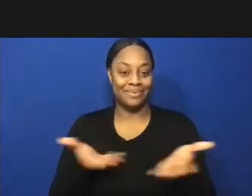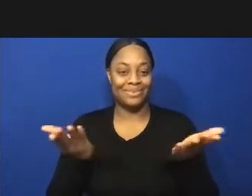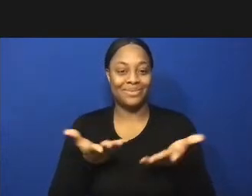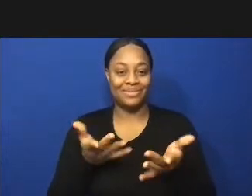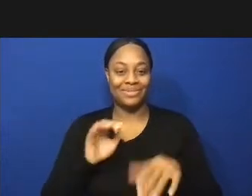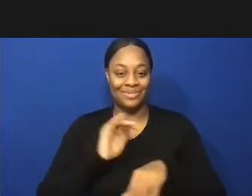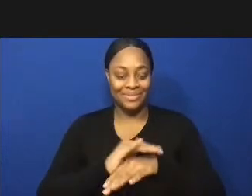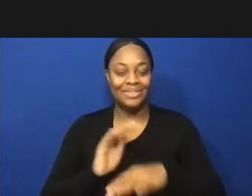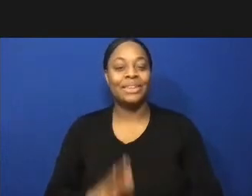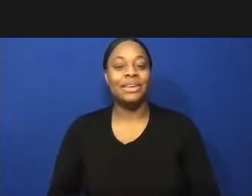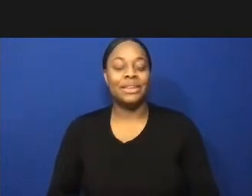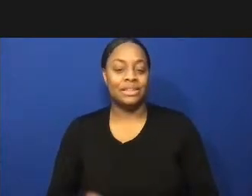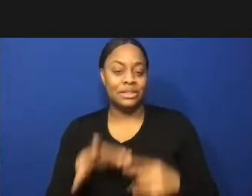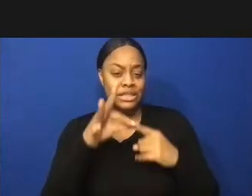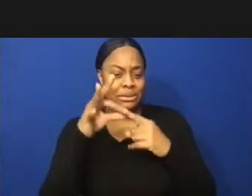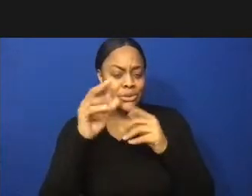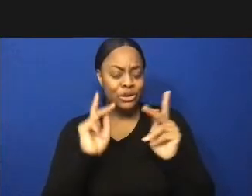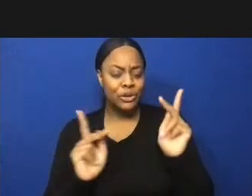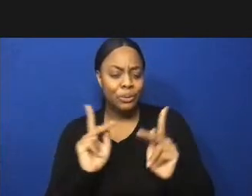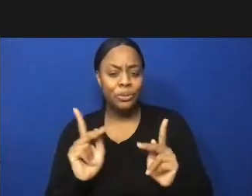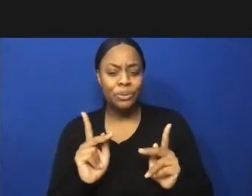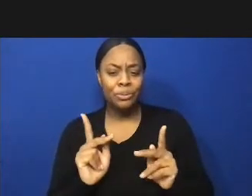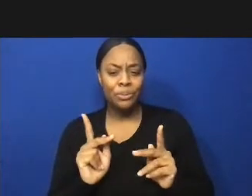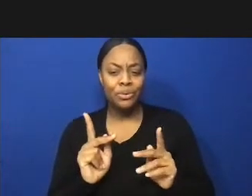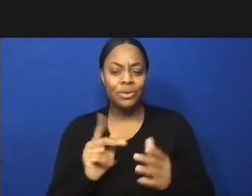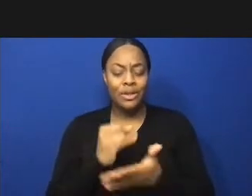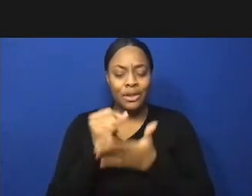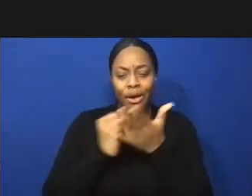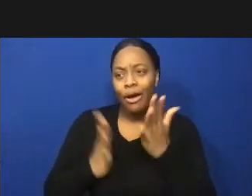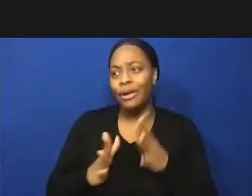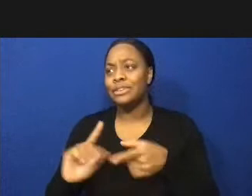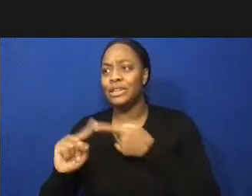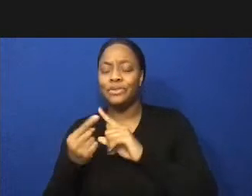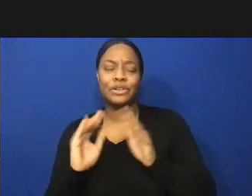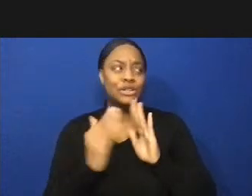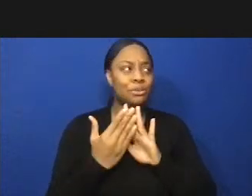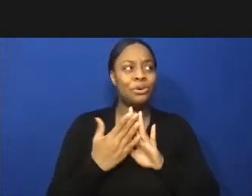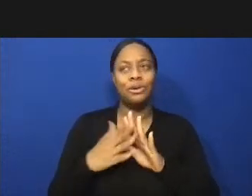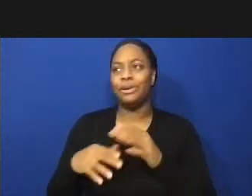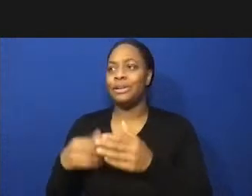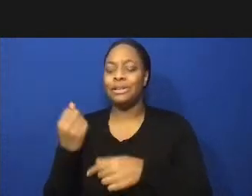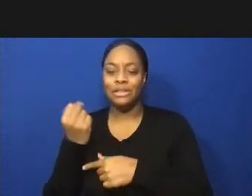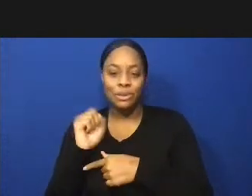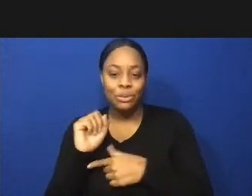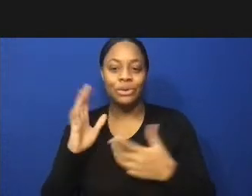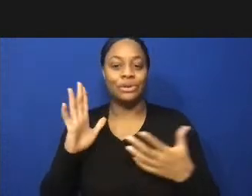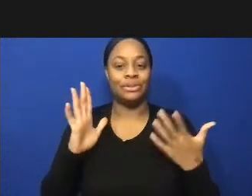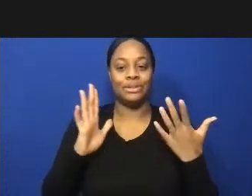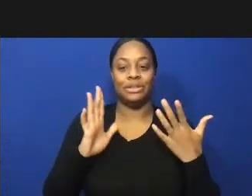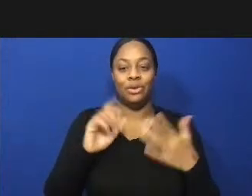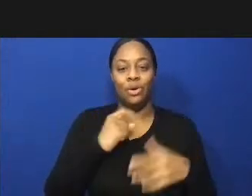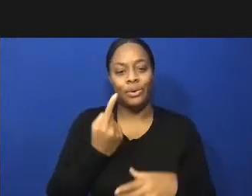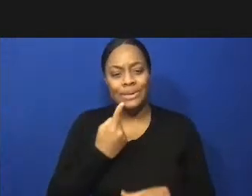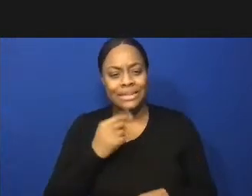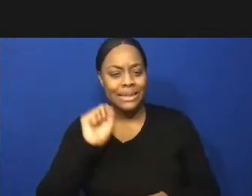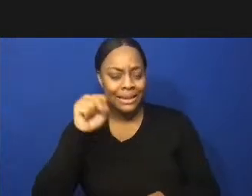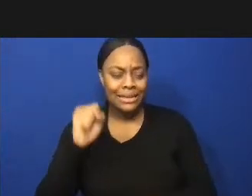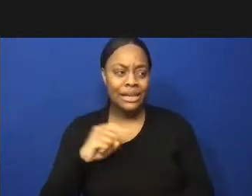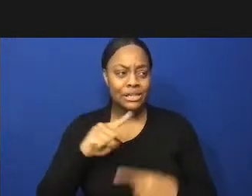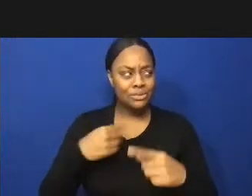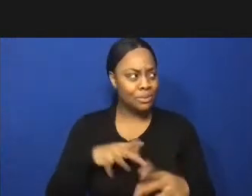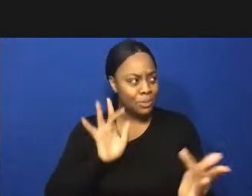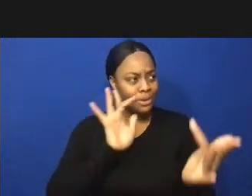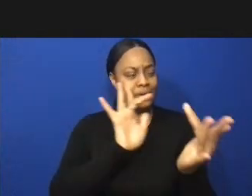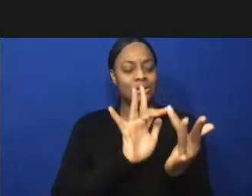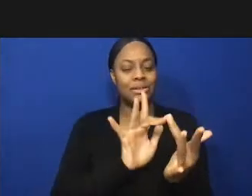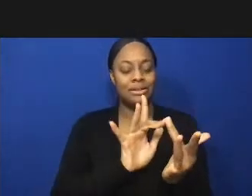to the special people that the artists, the friends, the community activators on and off screen who always say yes when we reach